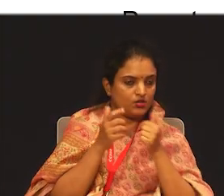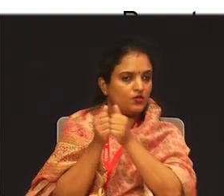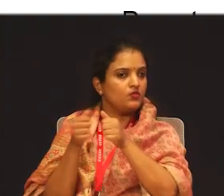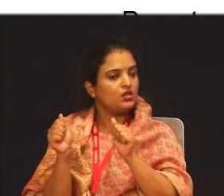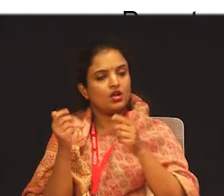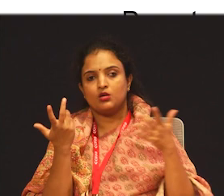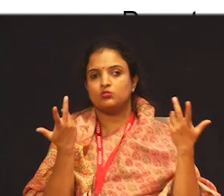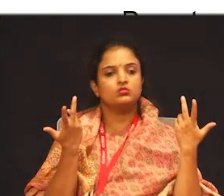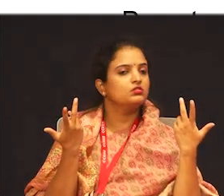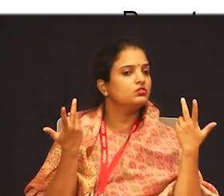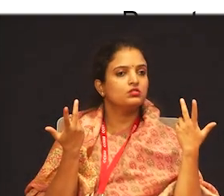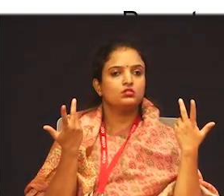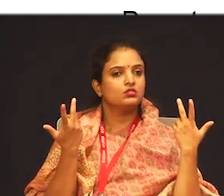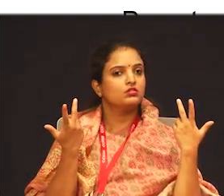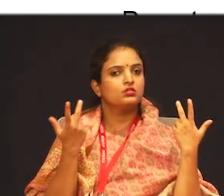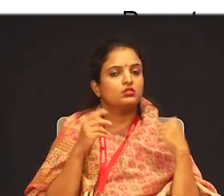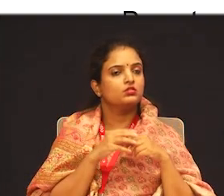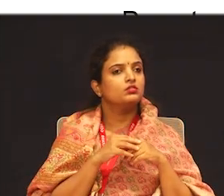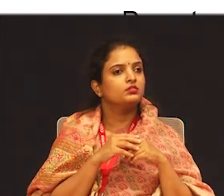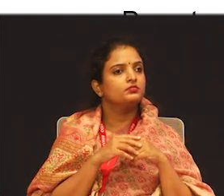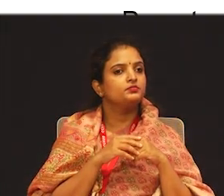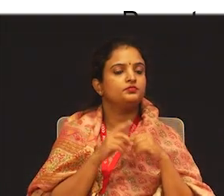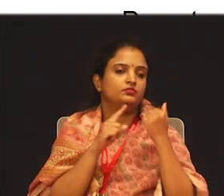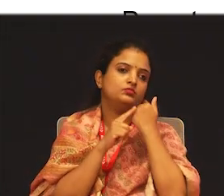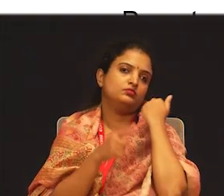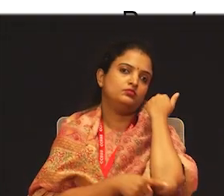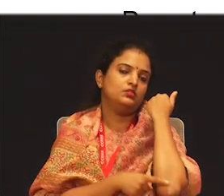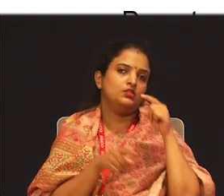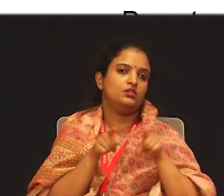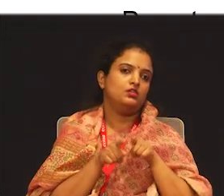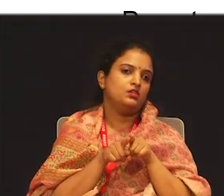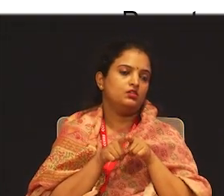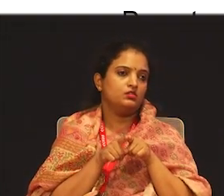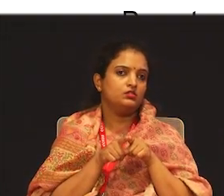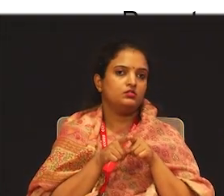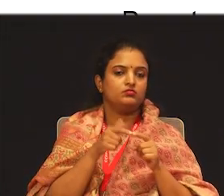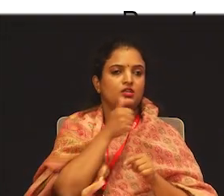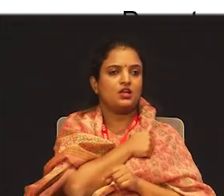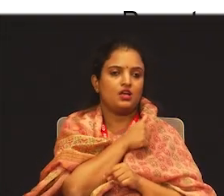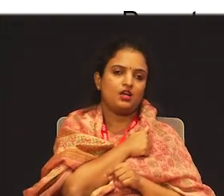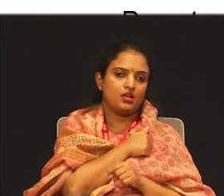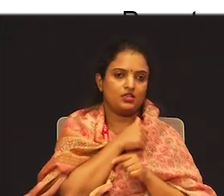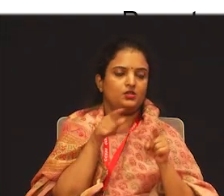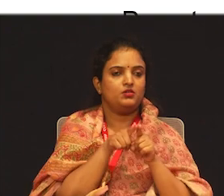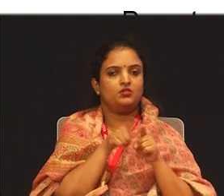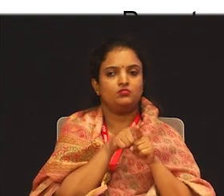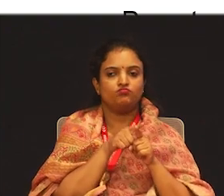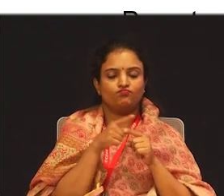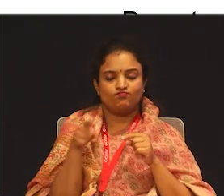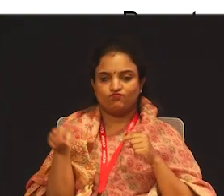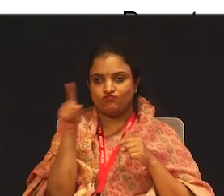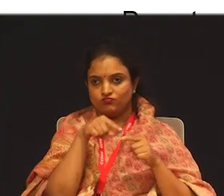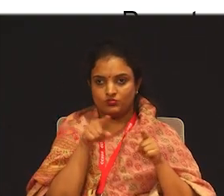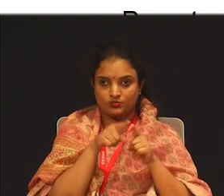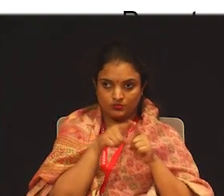disabilities. And lastly, but not the least, attitudinal concerns. If we'll